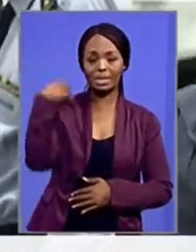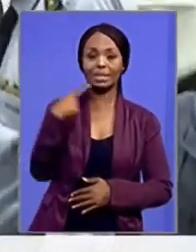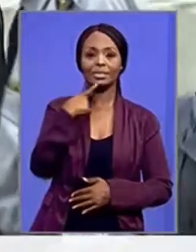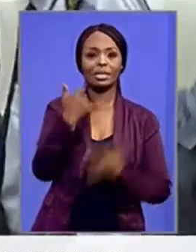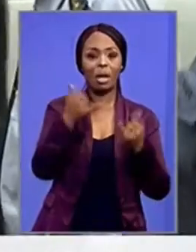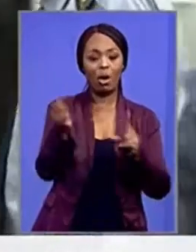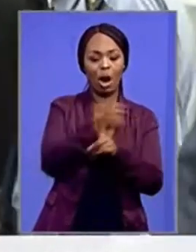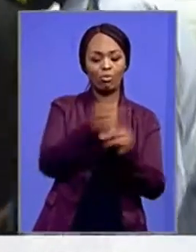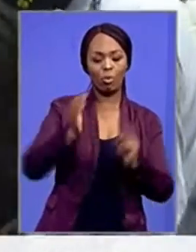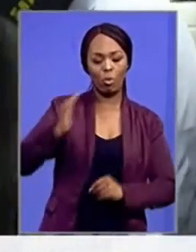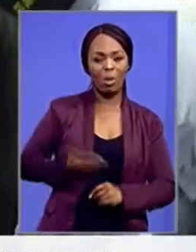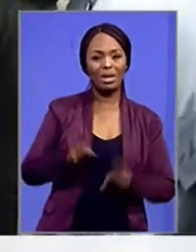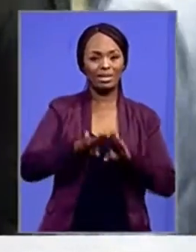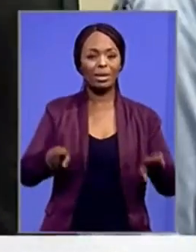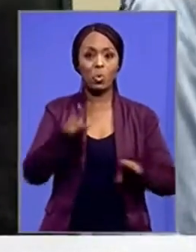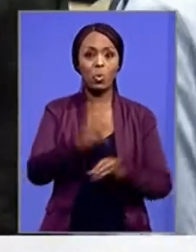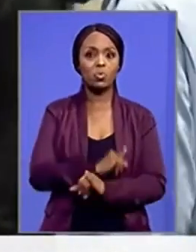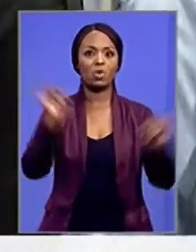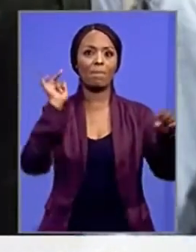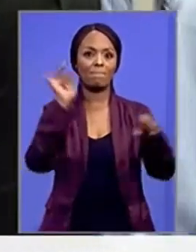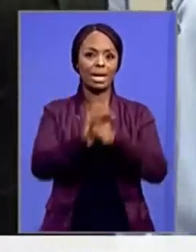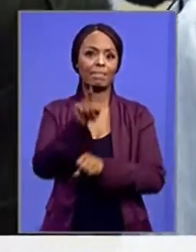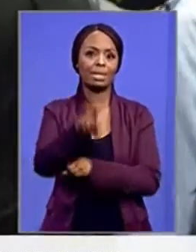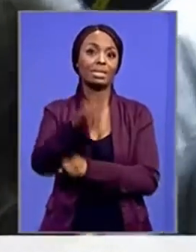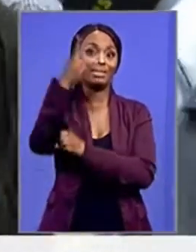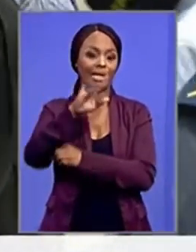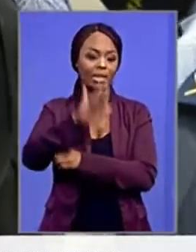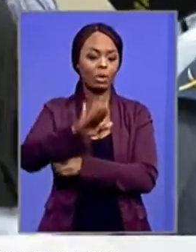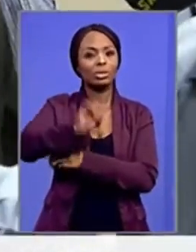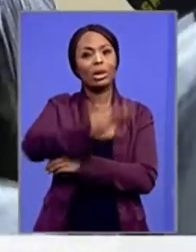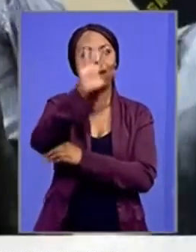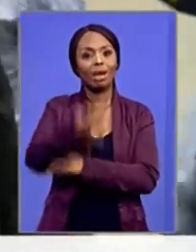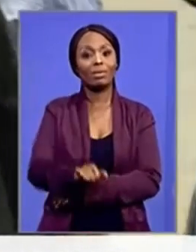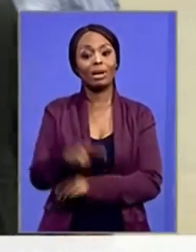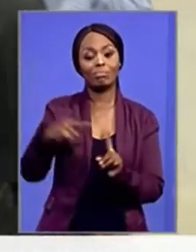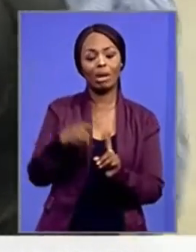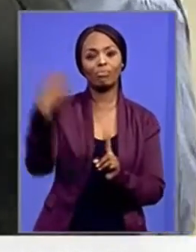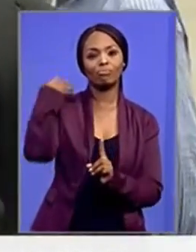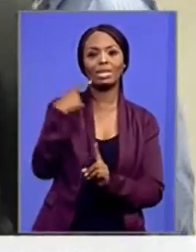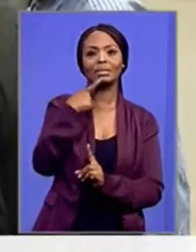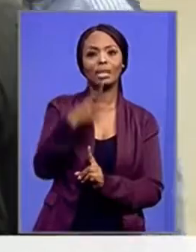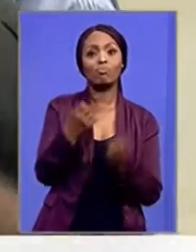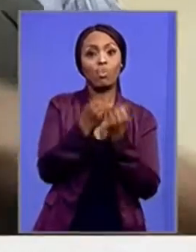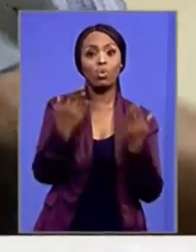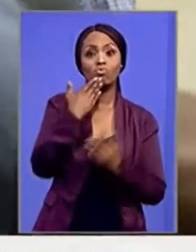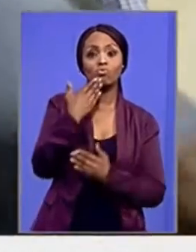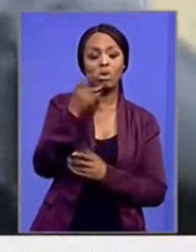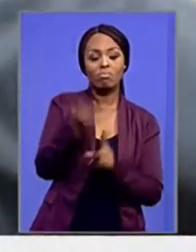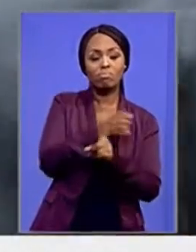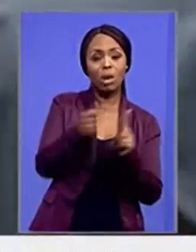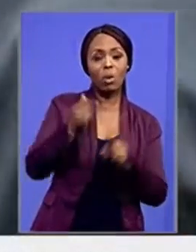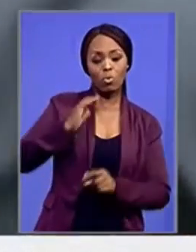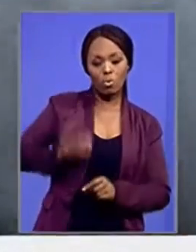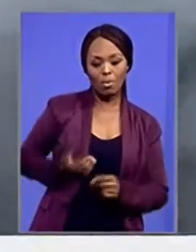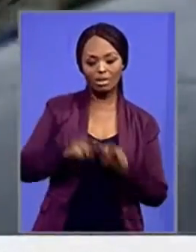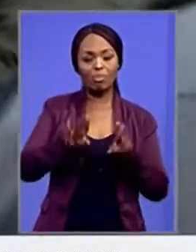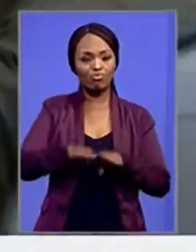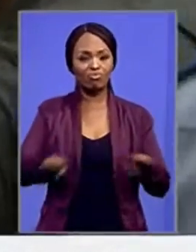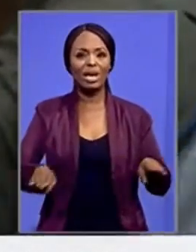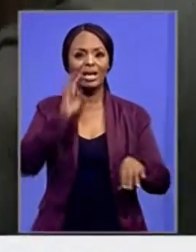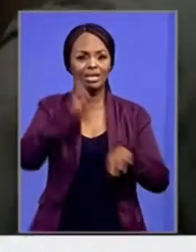bana ke sewa sa bobedi naheng ya Afrika Borwa. Ka hona letona le boletse ha bohle ba hlekefetsang basadi le bana ba tshwanela ho